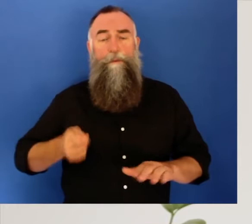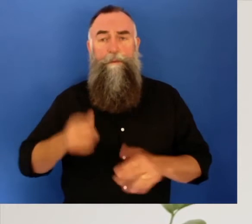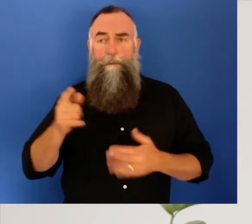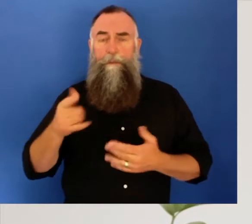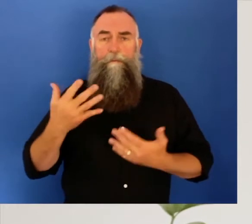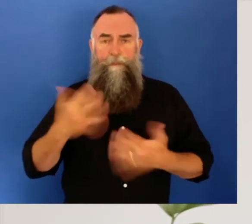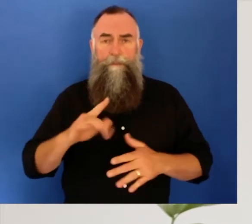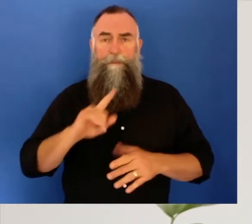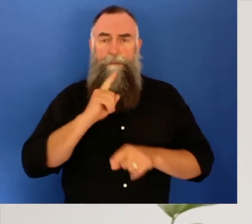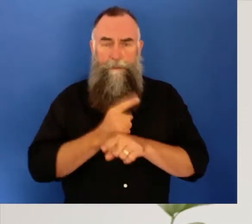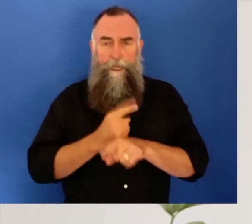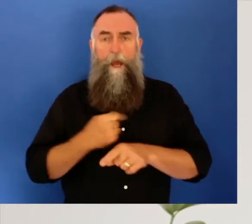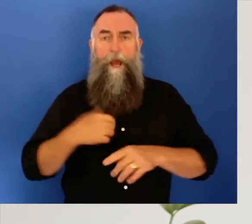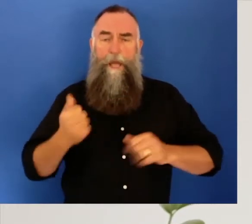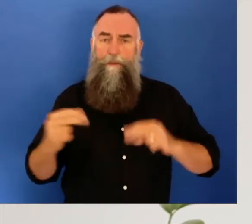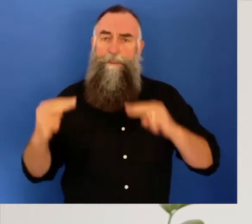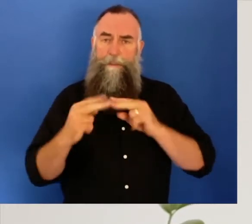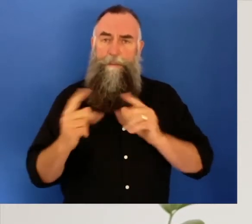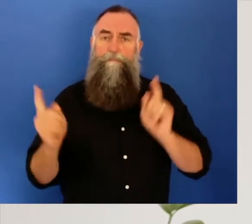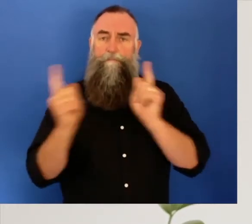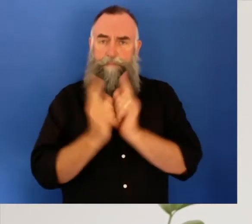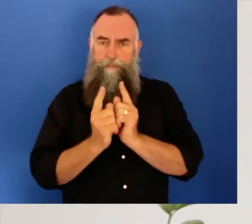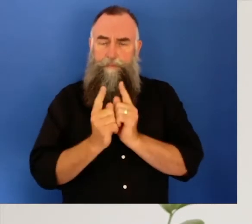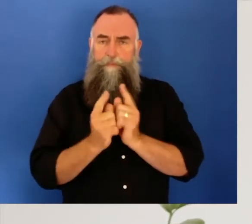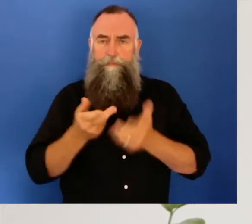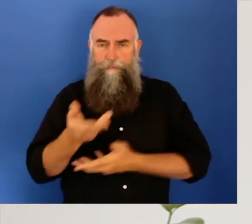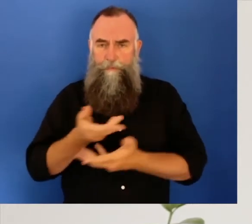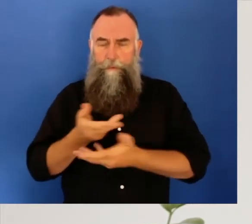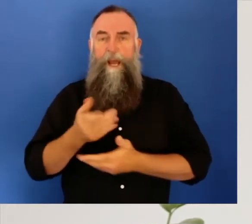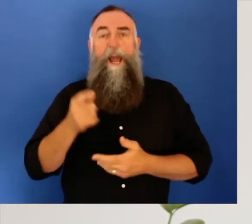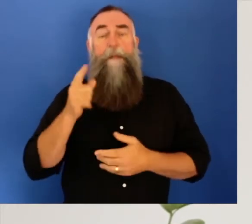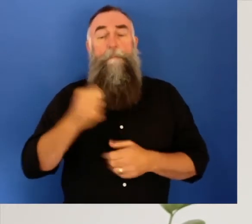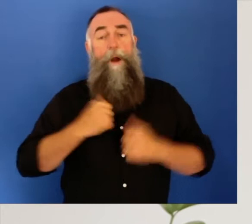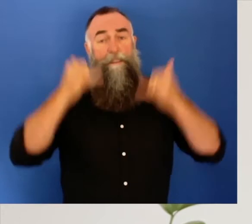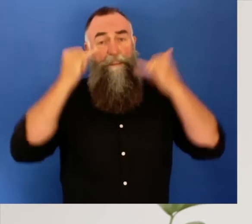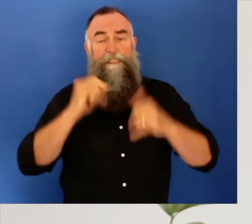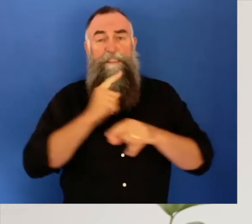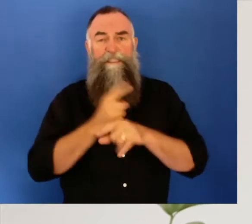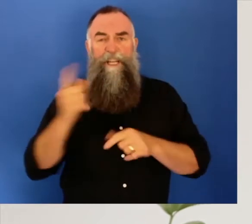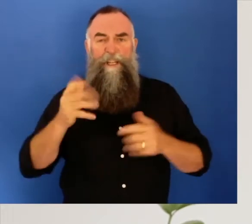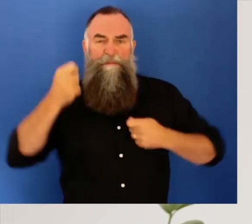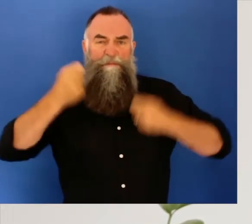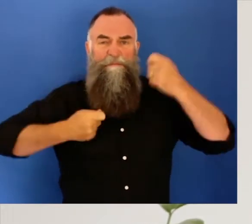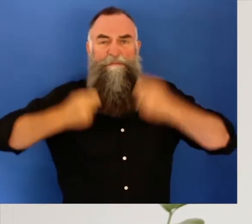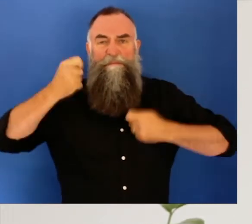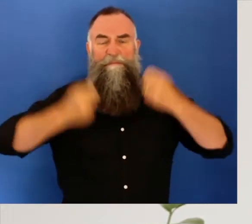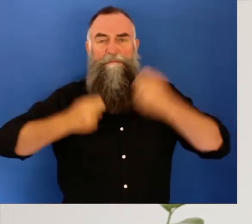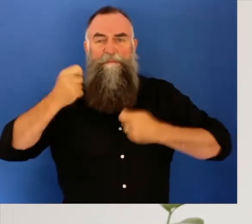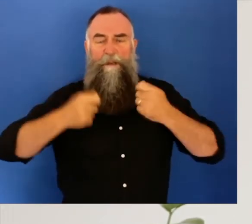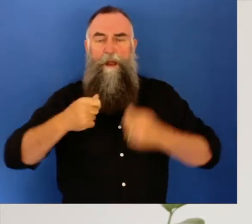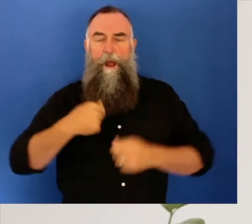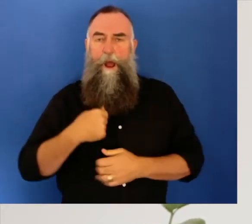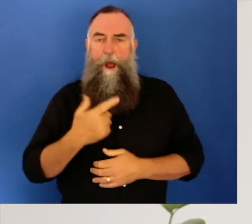At a court-ordered mediation, my lawyer told me that the way he was gesturing at me would not be